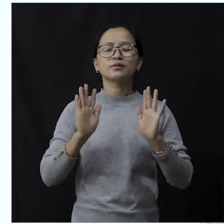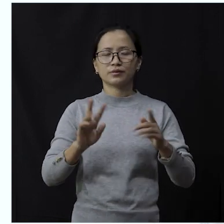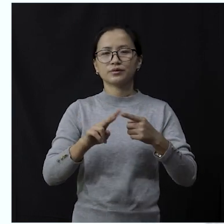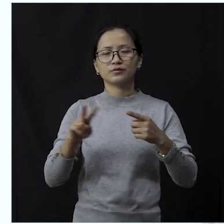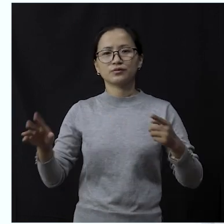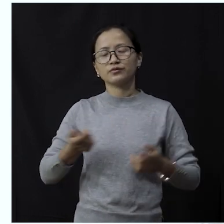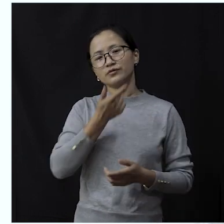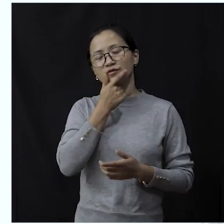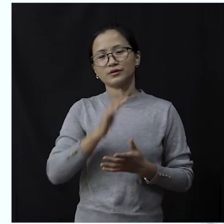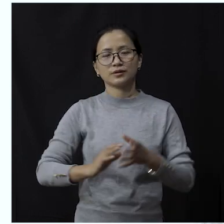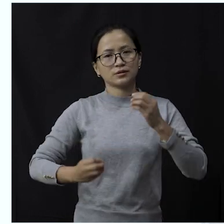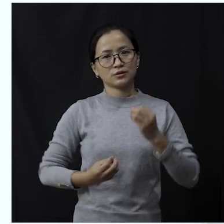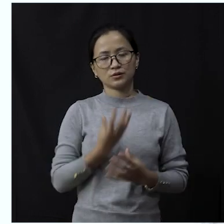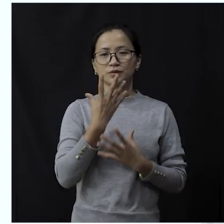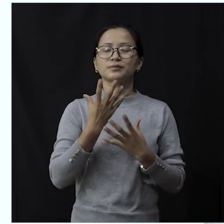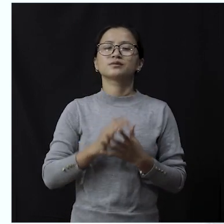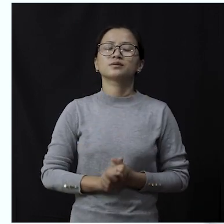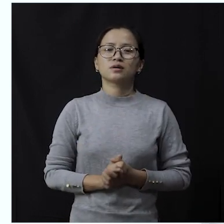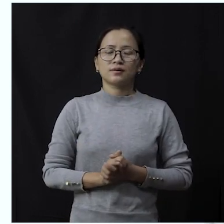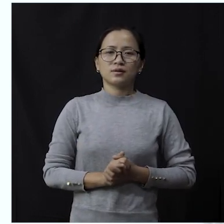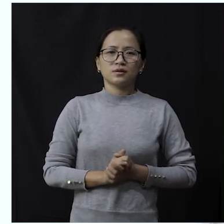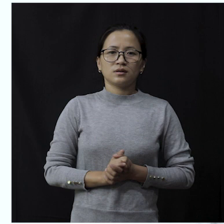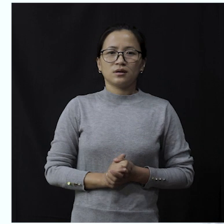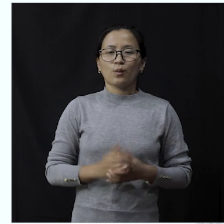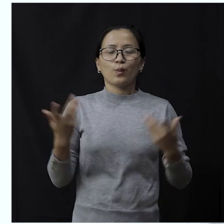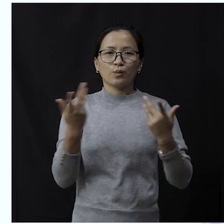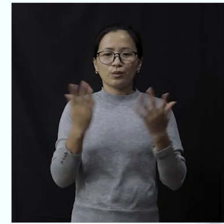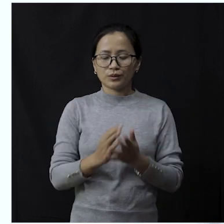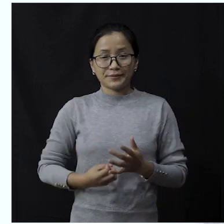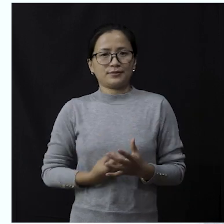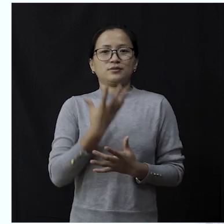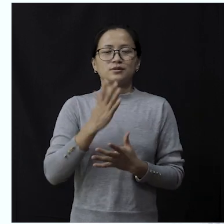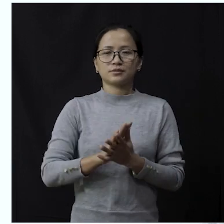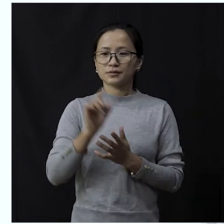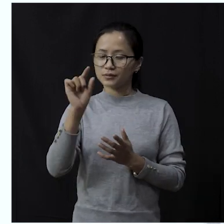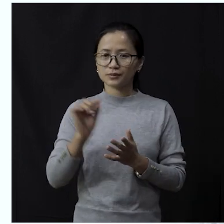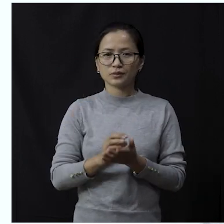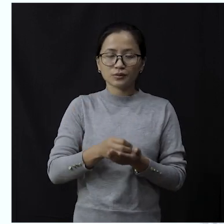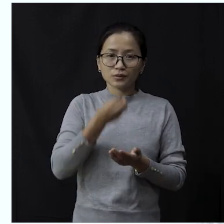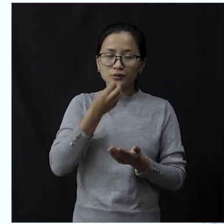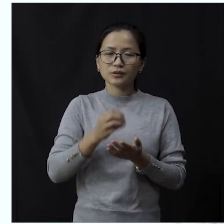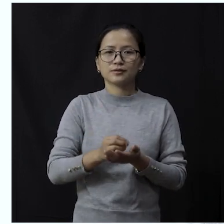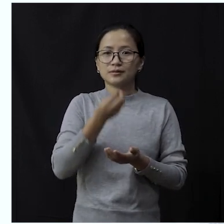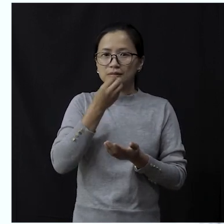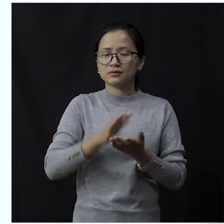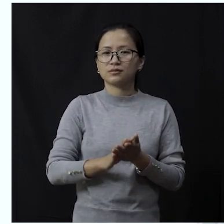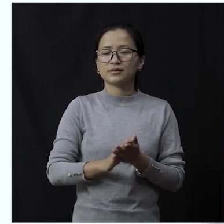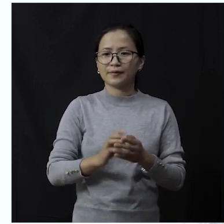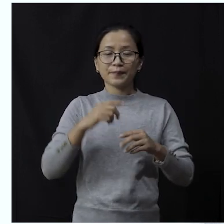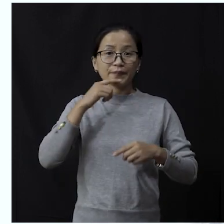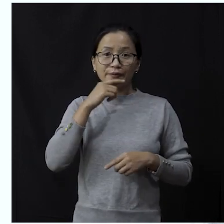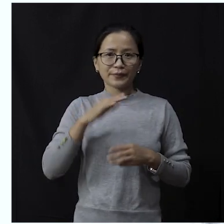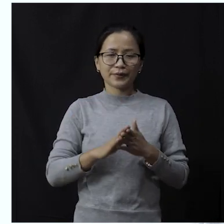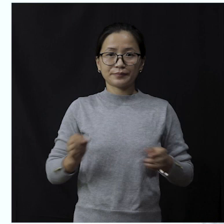fun and joy and enjoyment, okay? So what they enjoy doing is to eat red berries from the trees, from